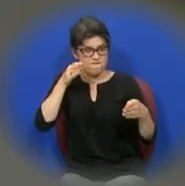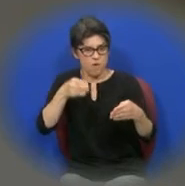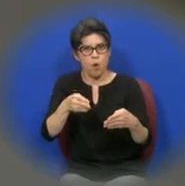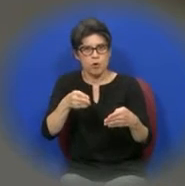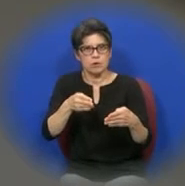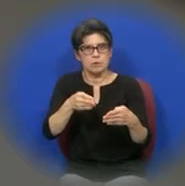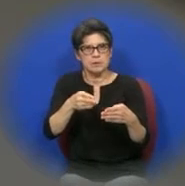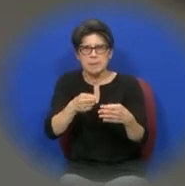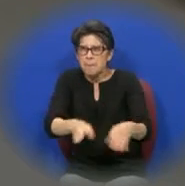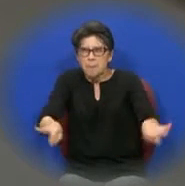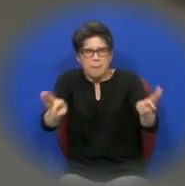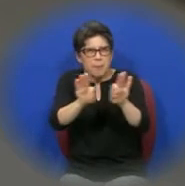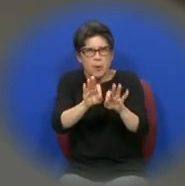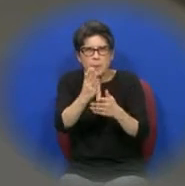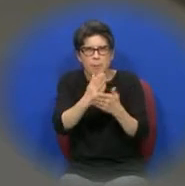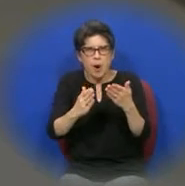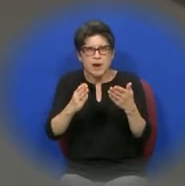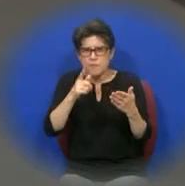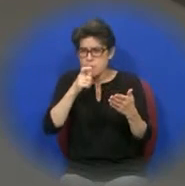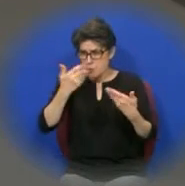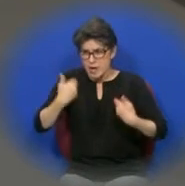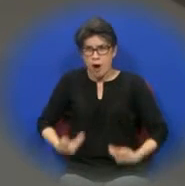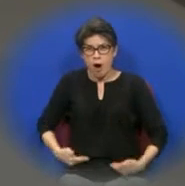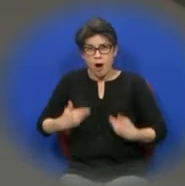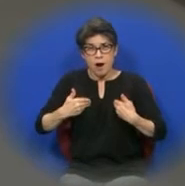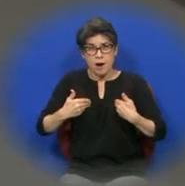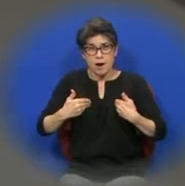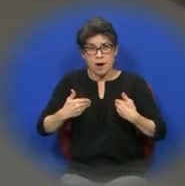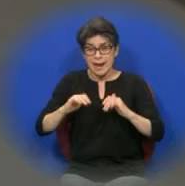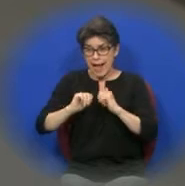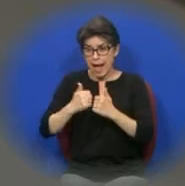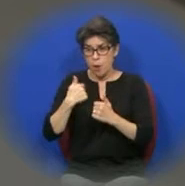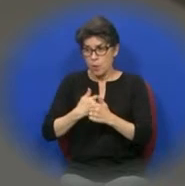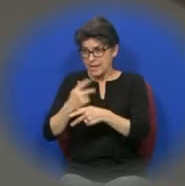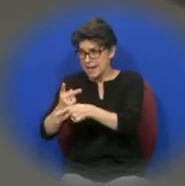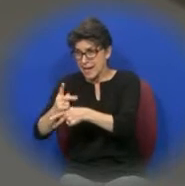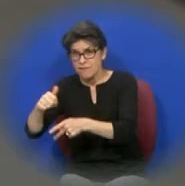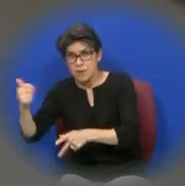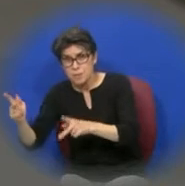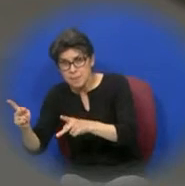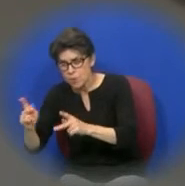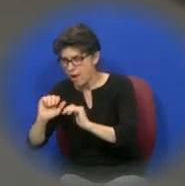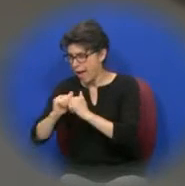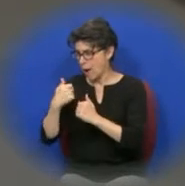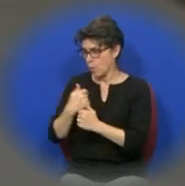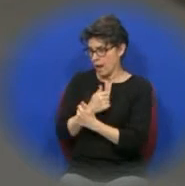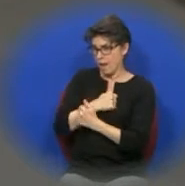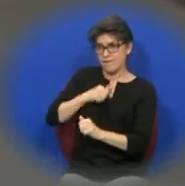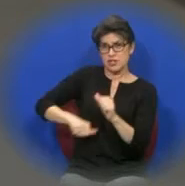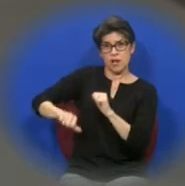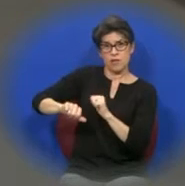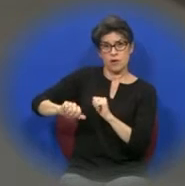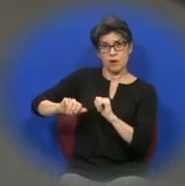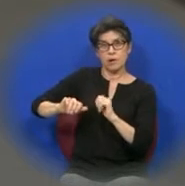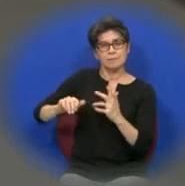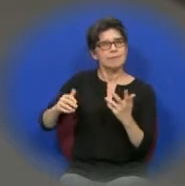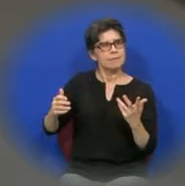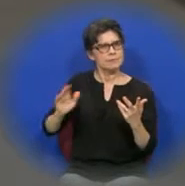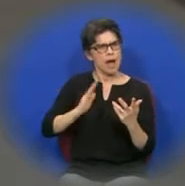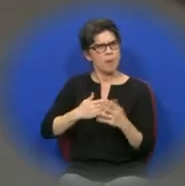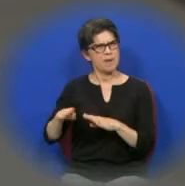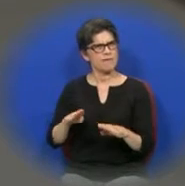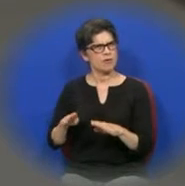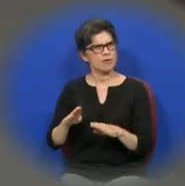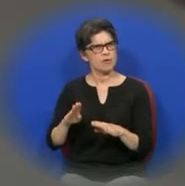power and strength and definition for who we are and how we care about and how we love each other. And so it's also very